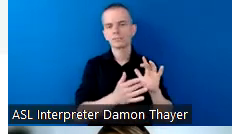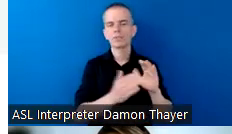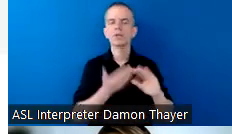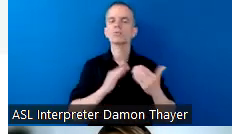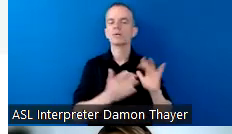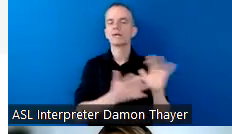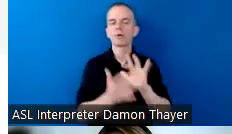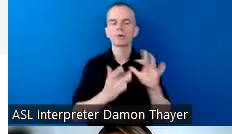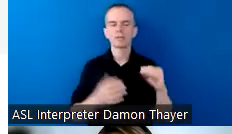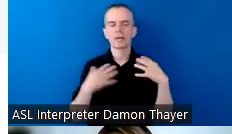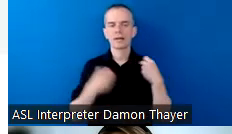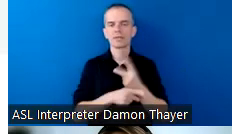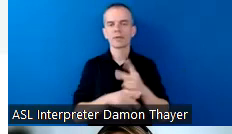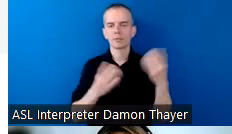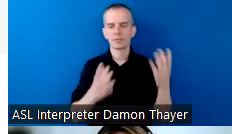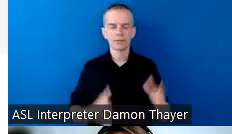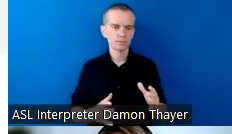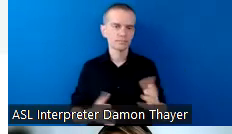today. Next, please.